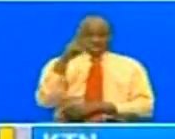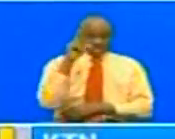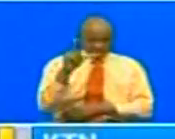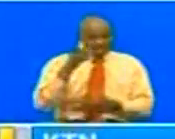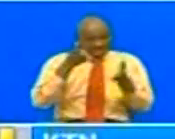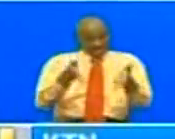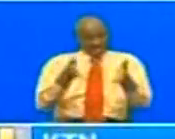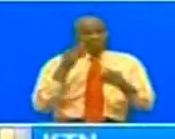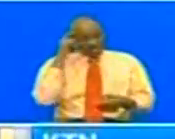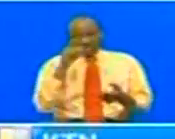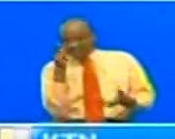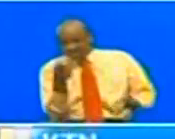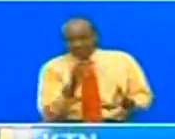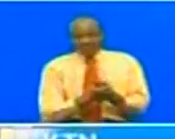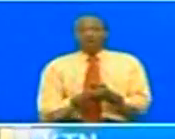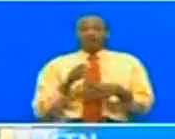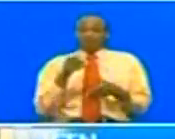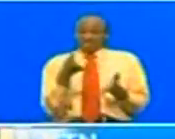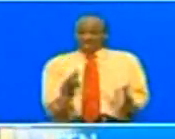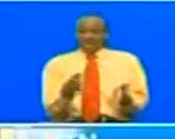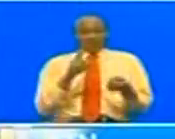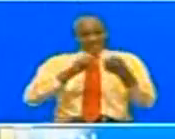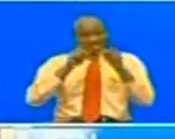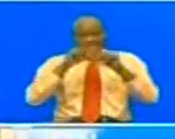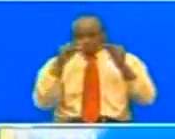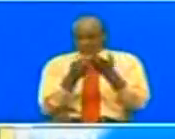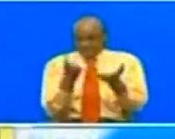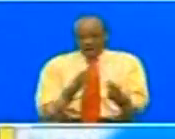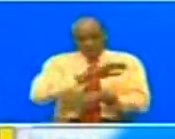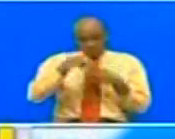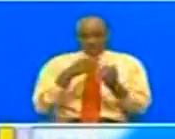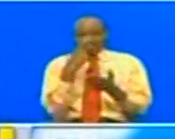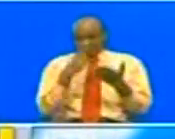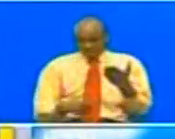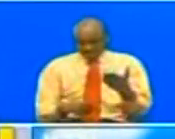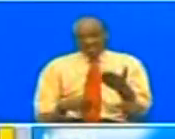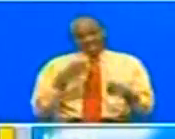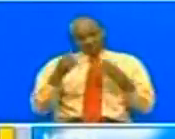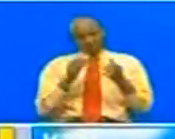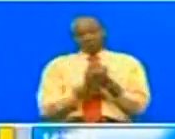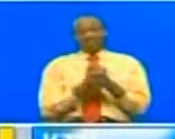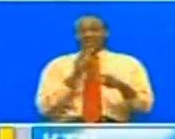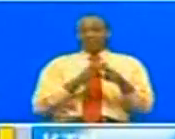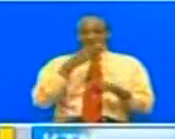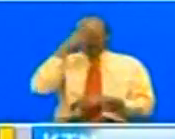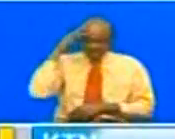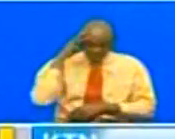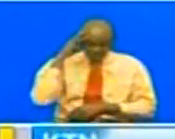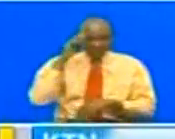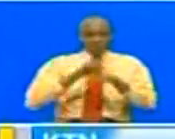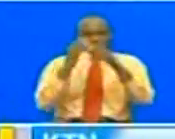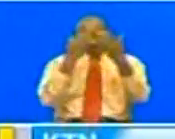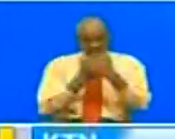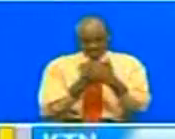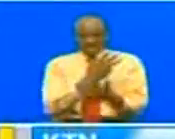up next, I believe. That's right. From here at the Standard Group Center on Mombasa Road. Enjoy the rest of your viewing. My name is Wilson Buru. Have yourself a good